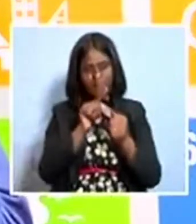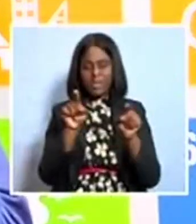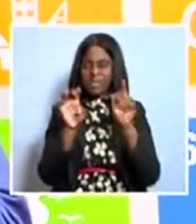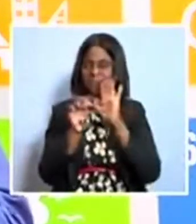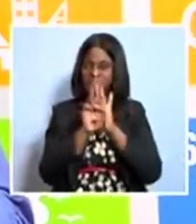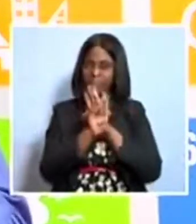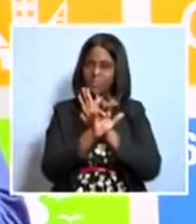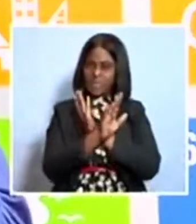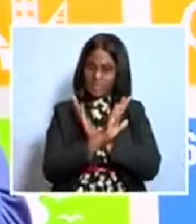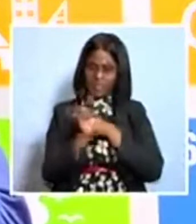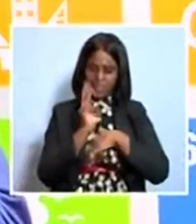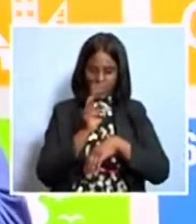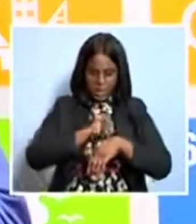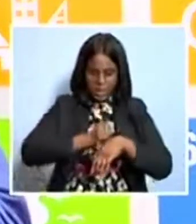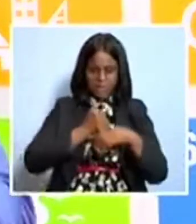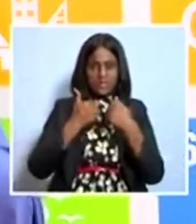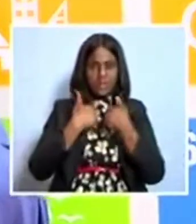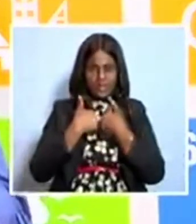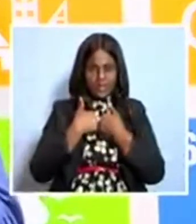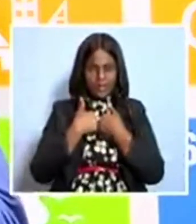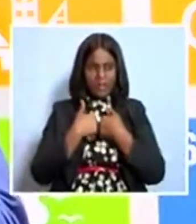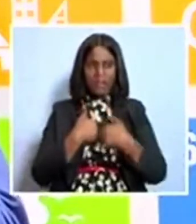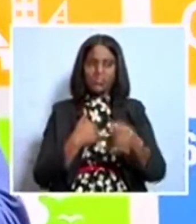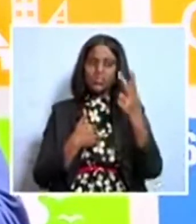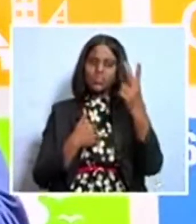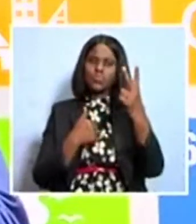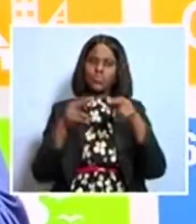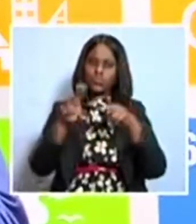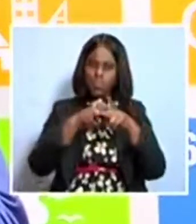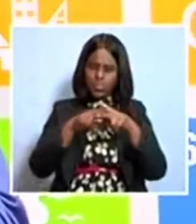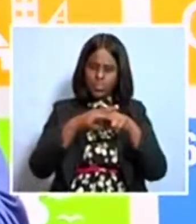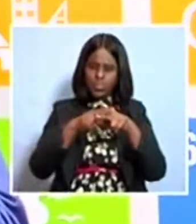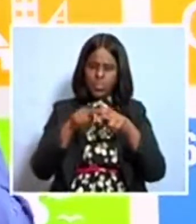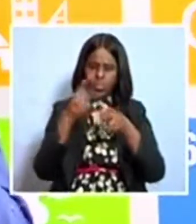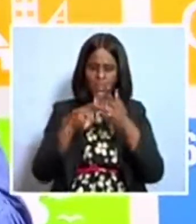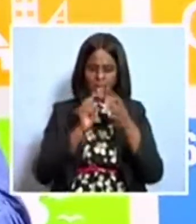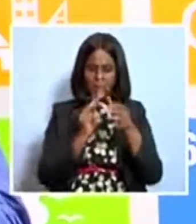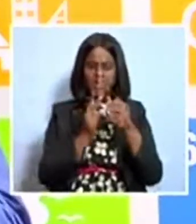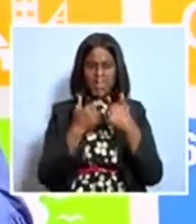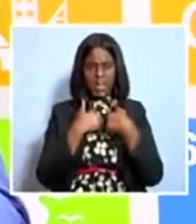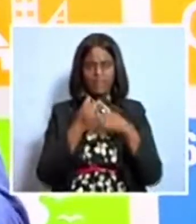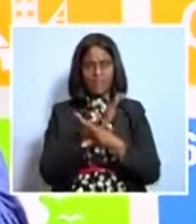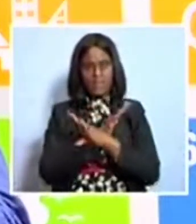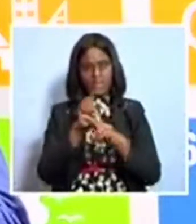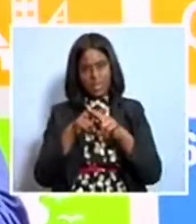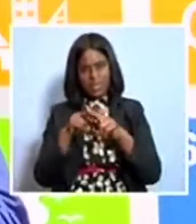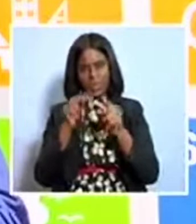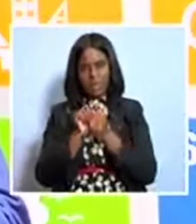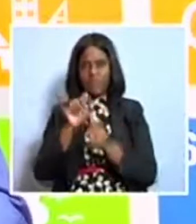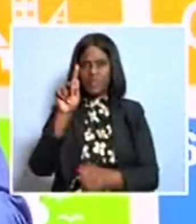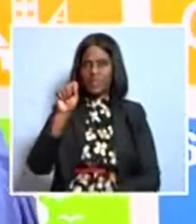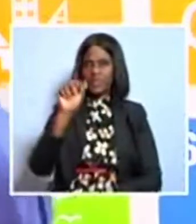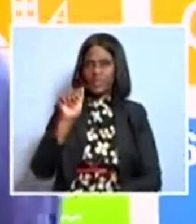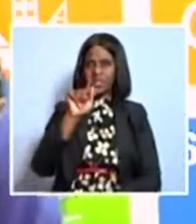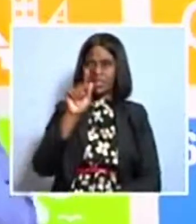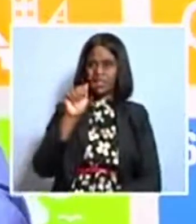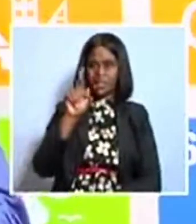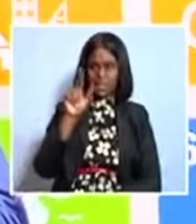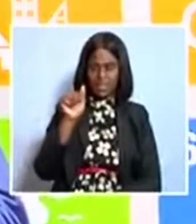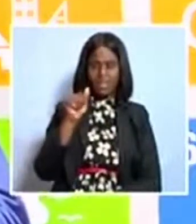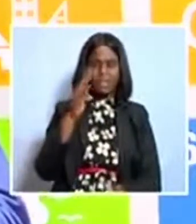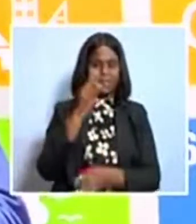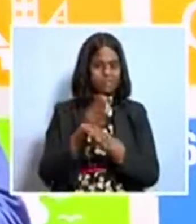for example, I mean, we have had only the 2 railway lines systems that we have, Zambia Railways and Tazara, built so many years